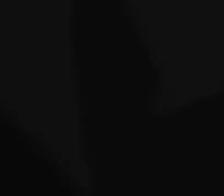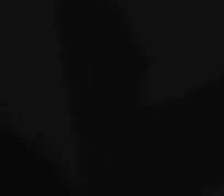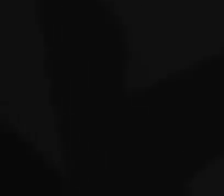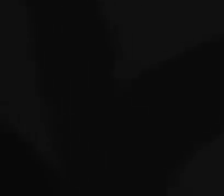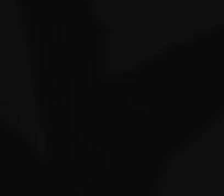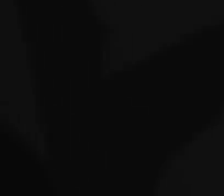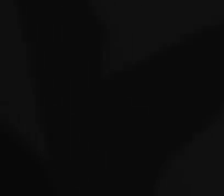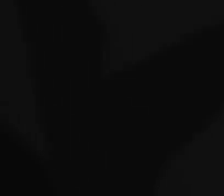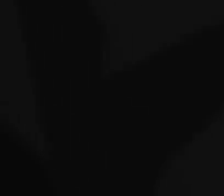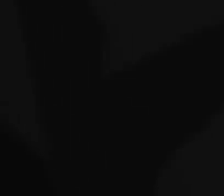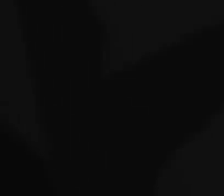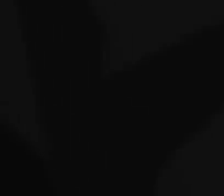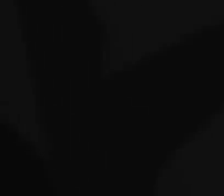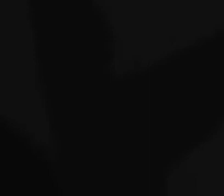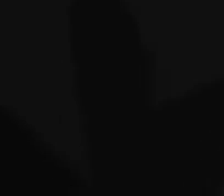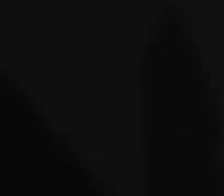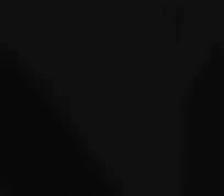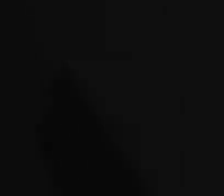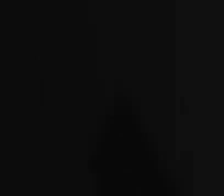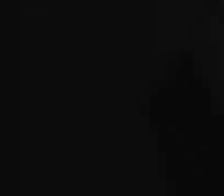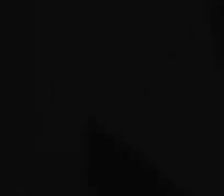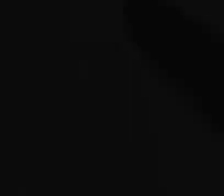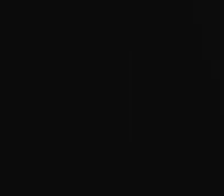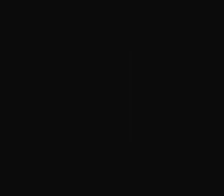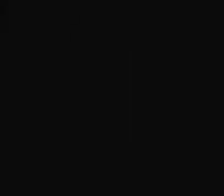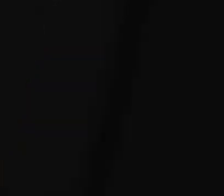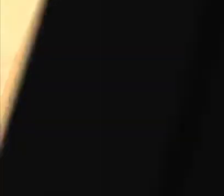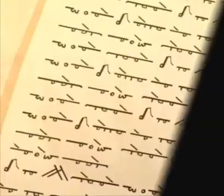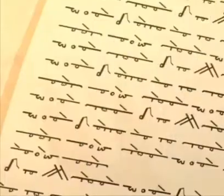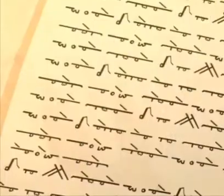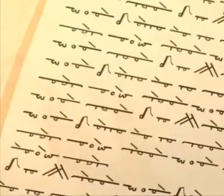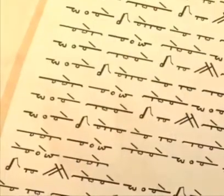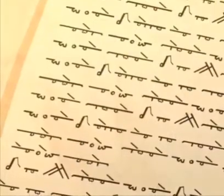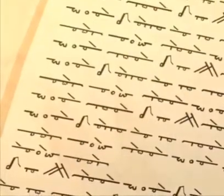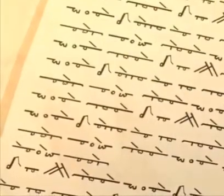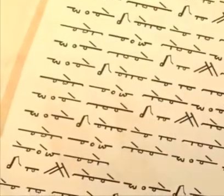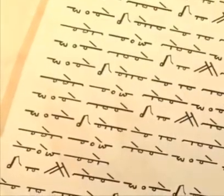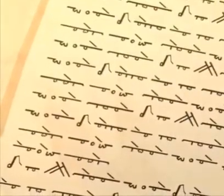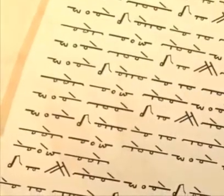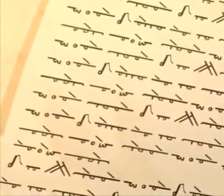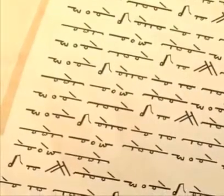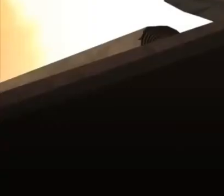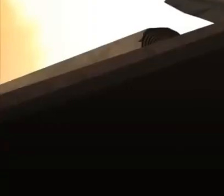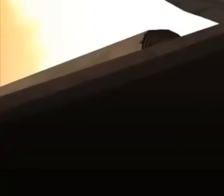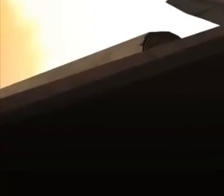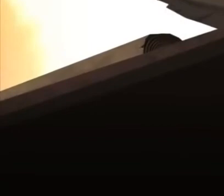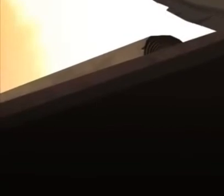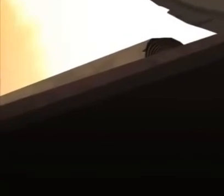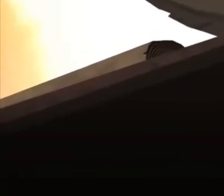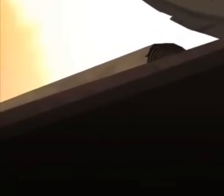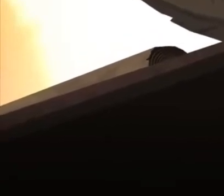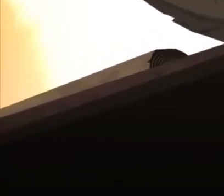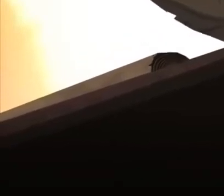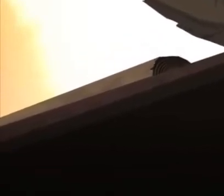kingdoms, Luke ends his story. That's a great image, but the story's supposed to be about this message spreading to the ends of the